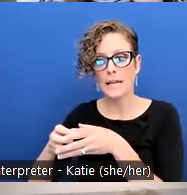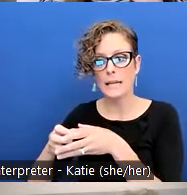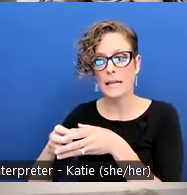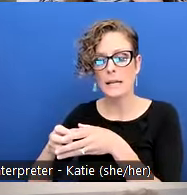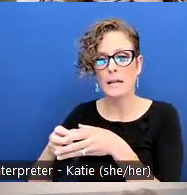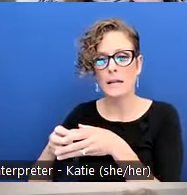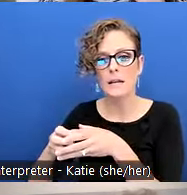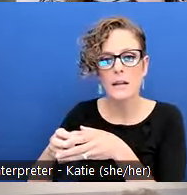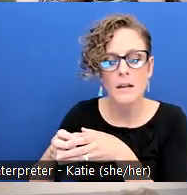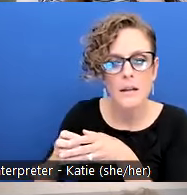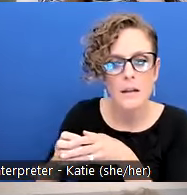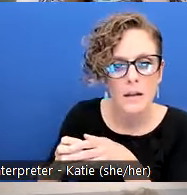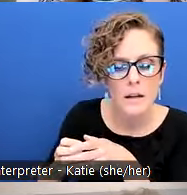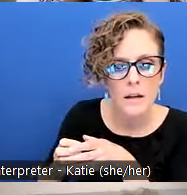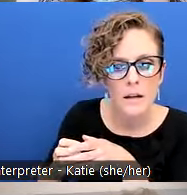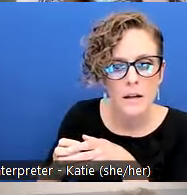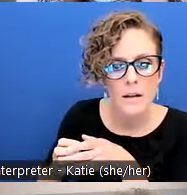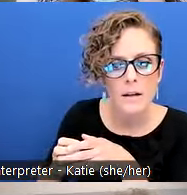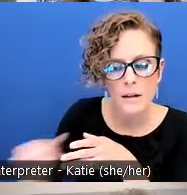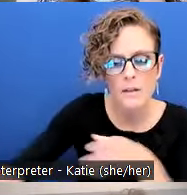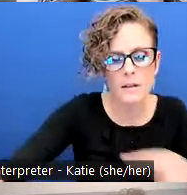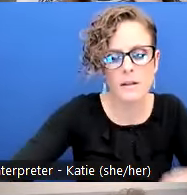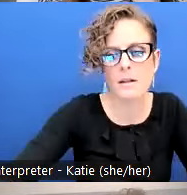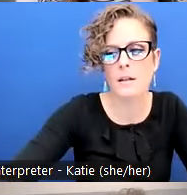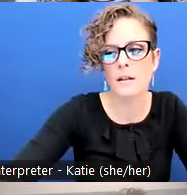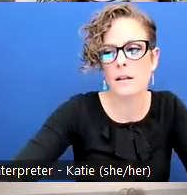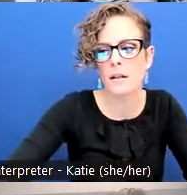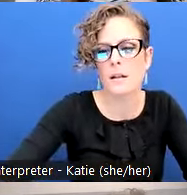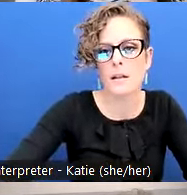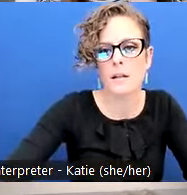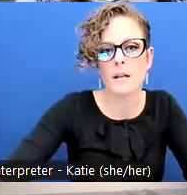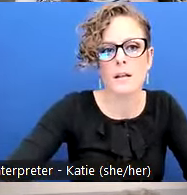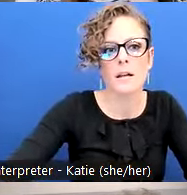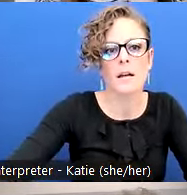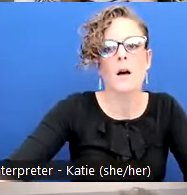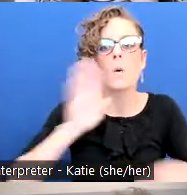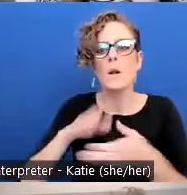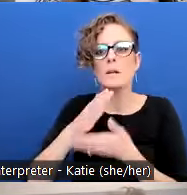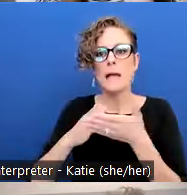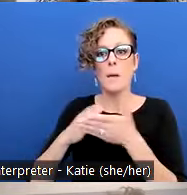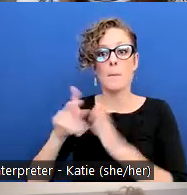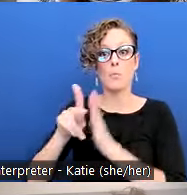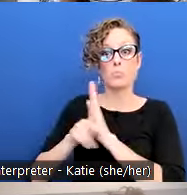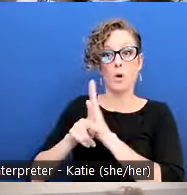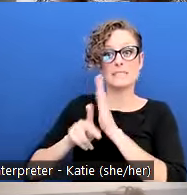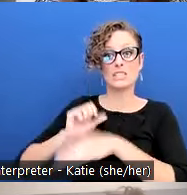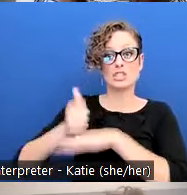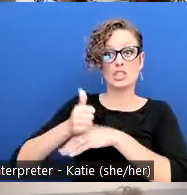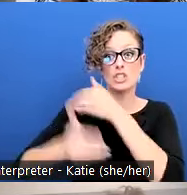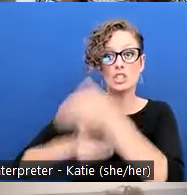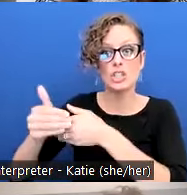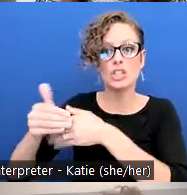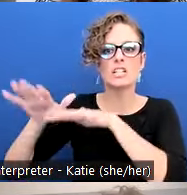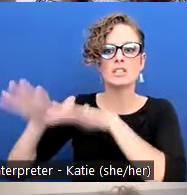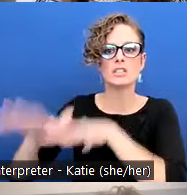the Republicans is engaging in some procedural slowdowns. So doing things like asking for bills to